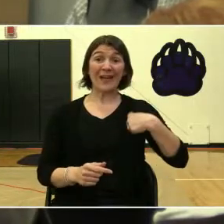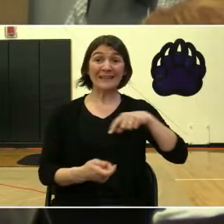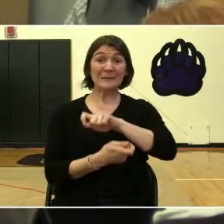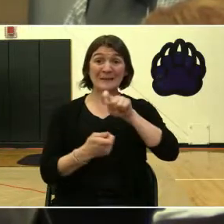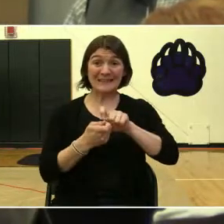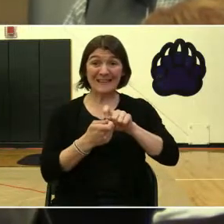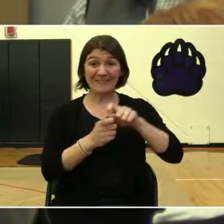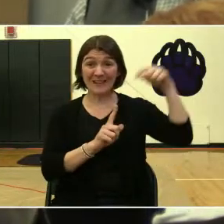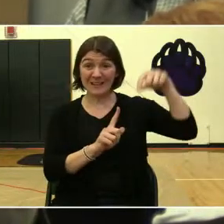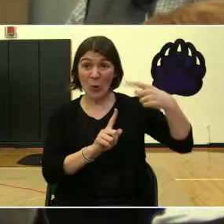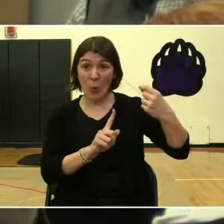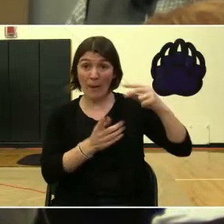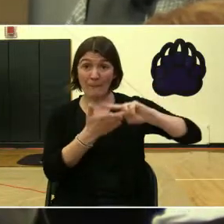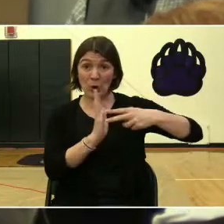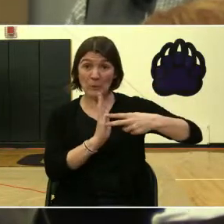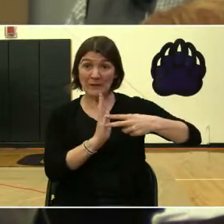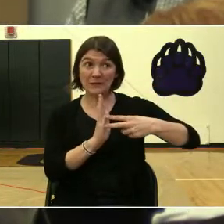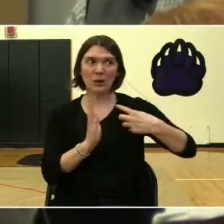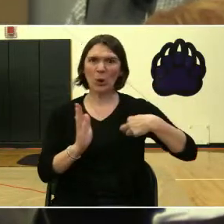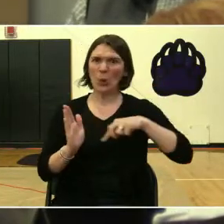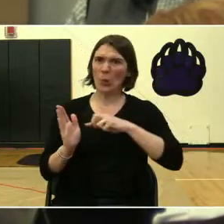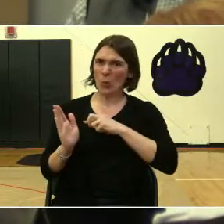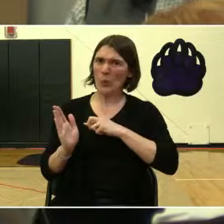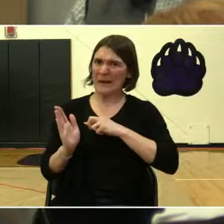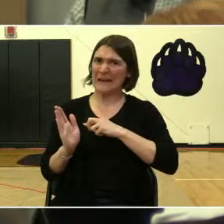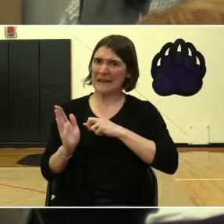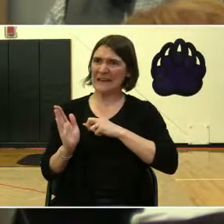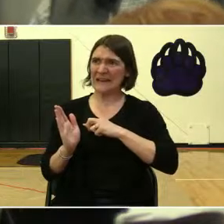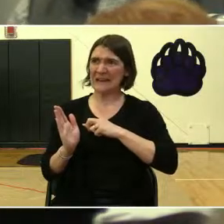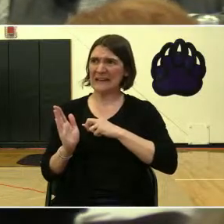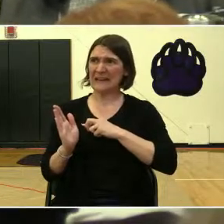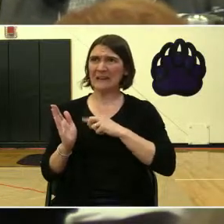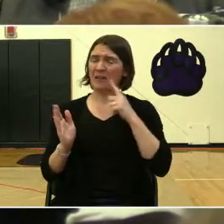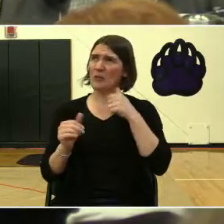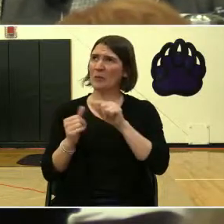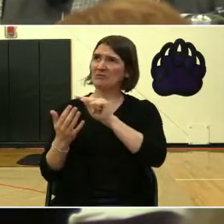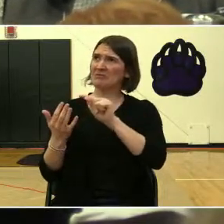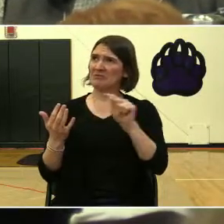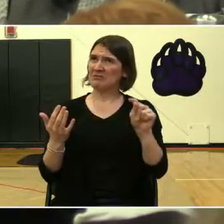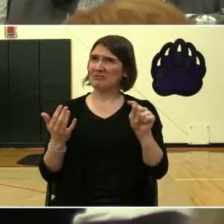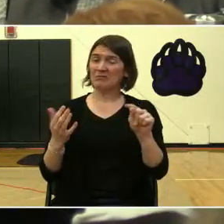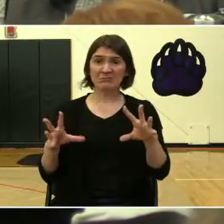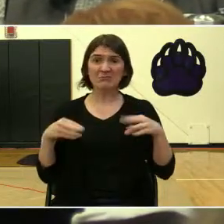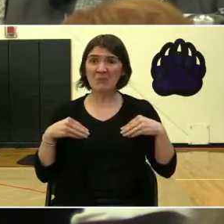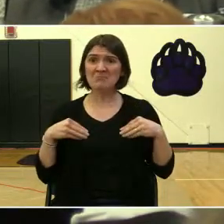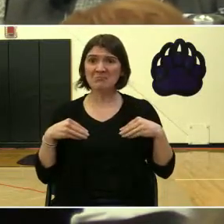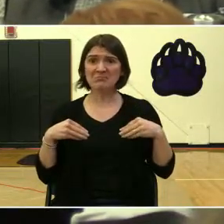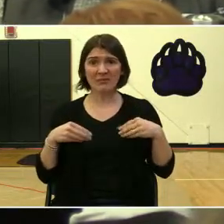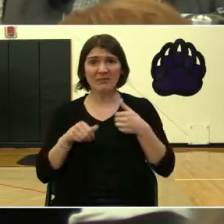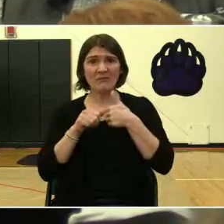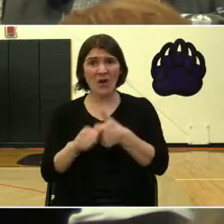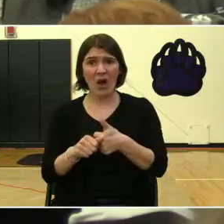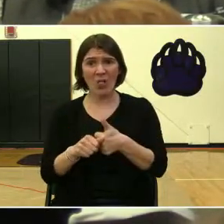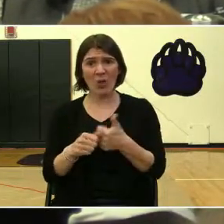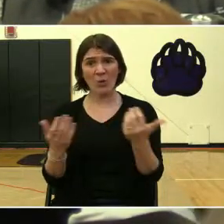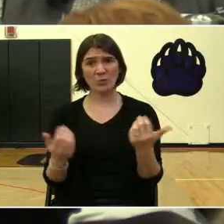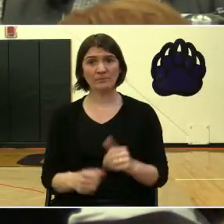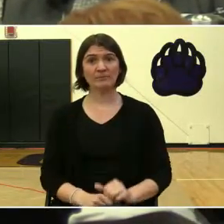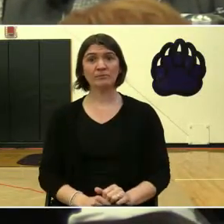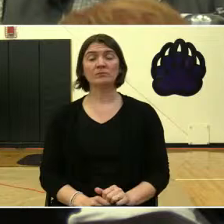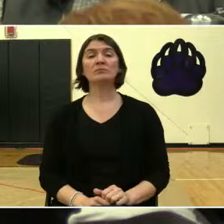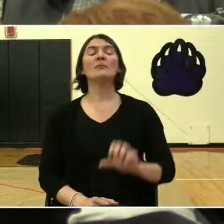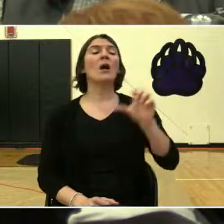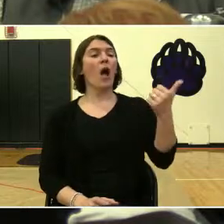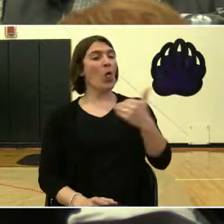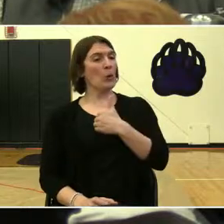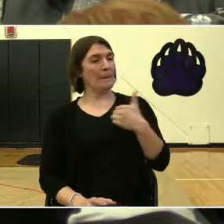direction I believe that we have in the occasions that I can remember taken that advice um it was suggested